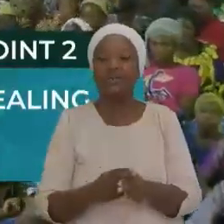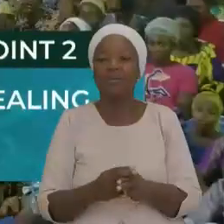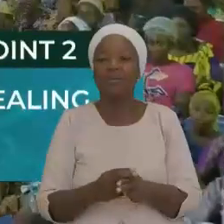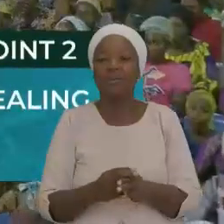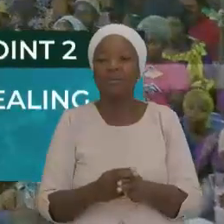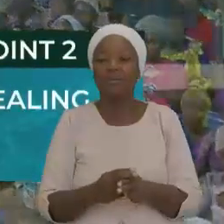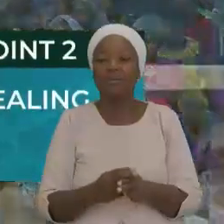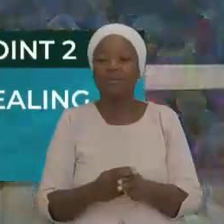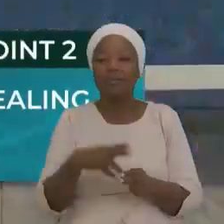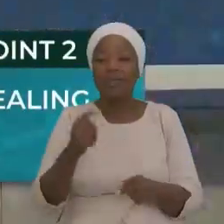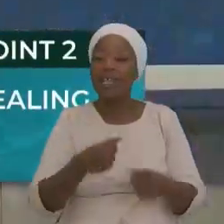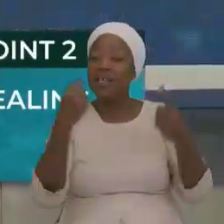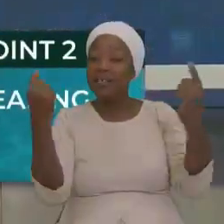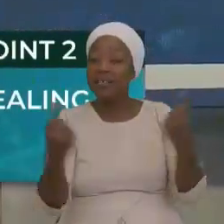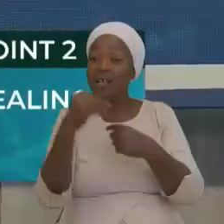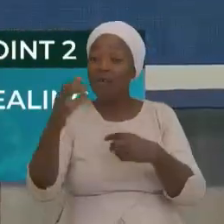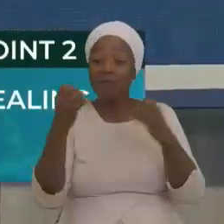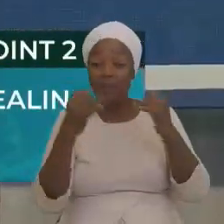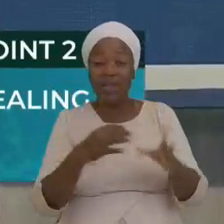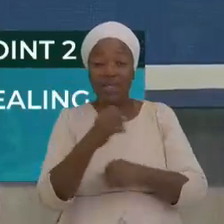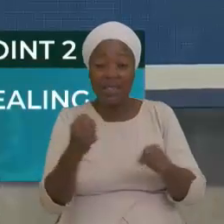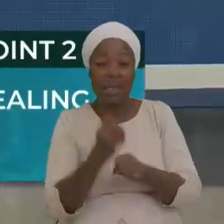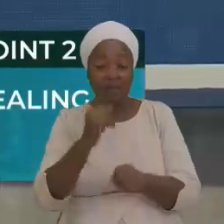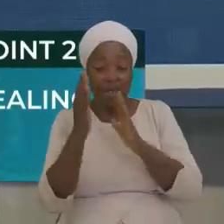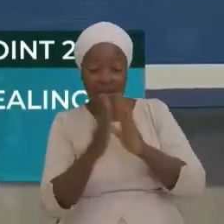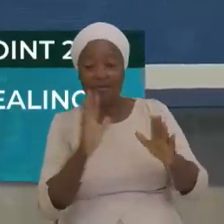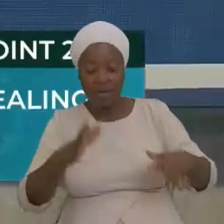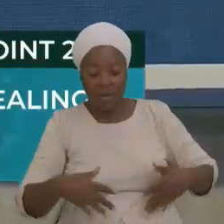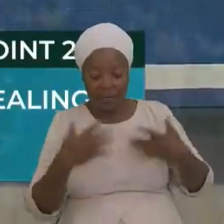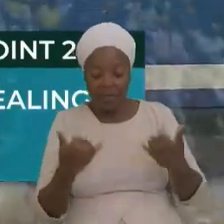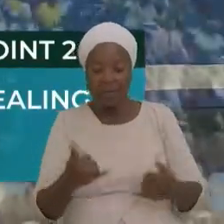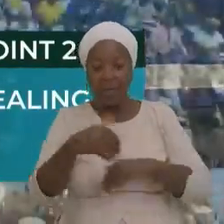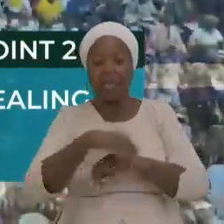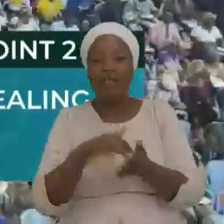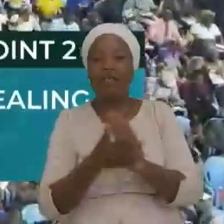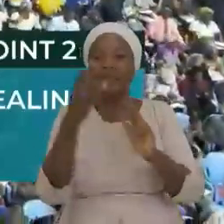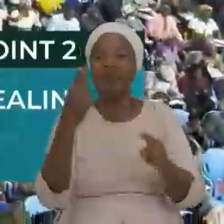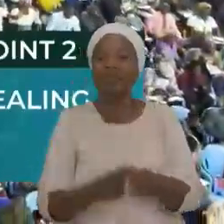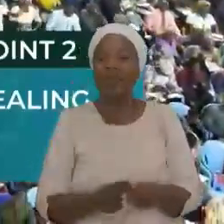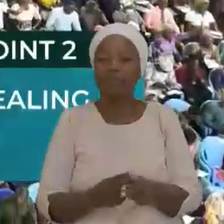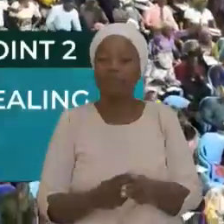The sin of many years will leave your life tonight.